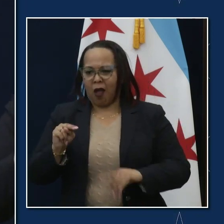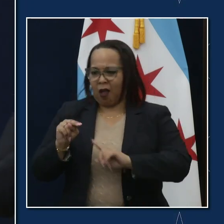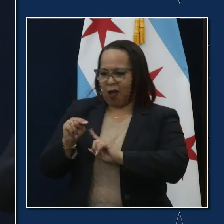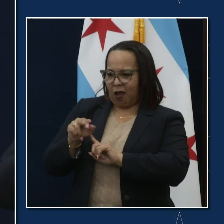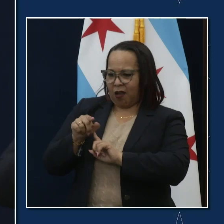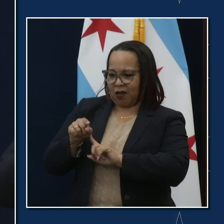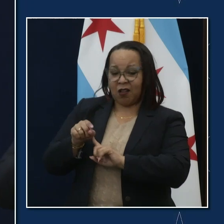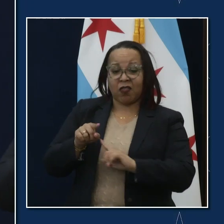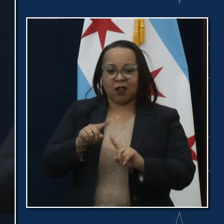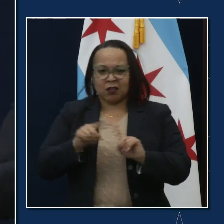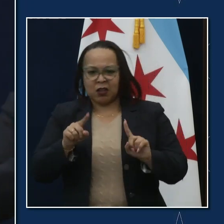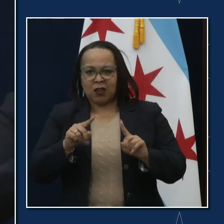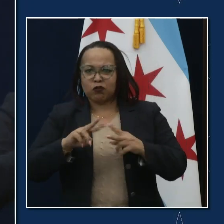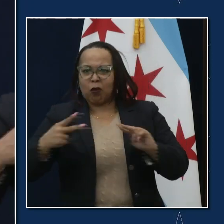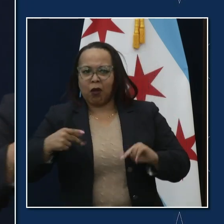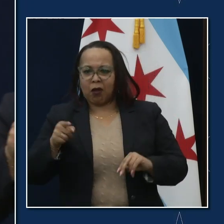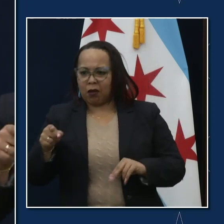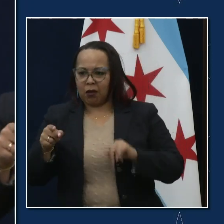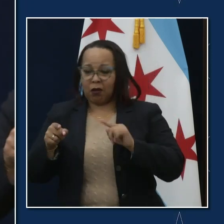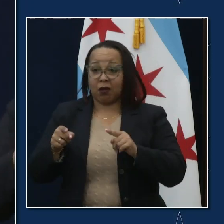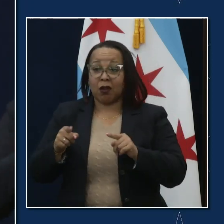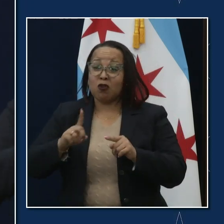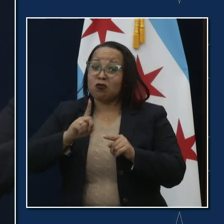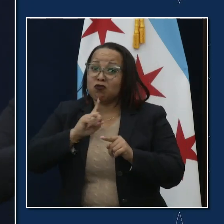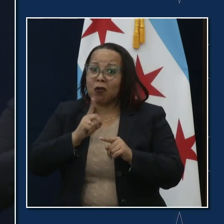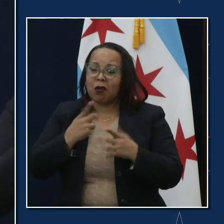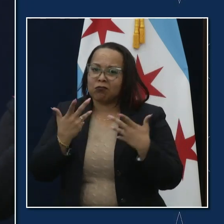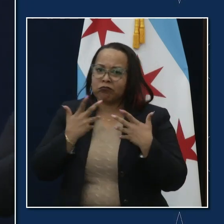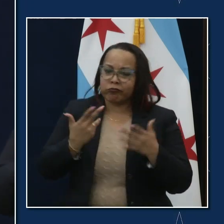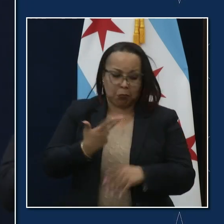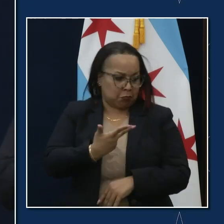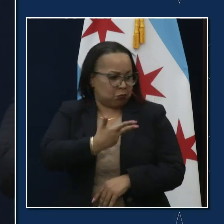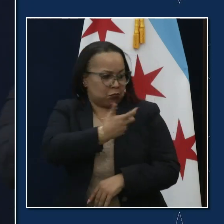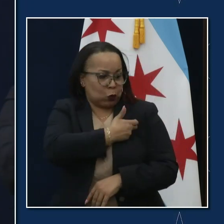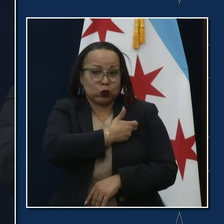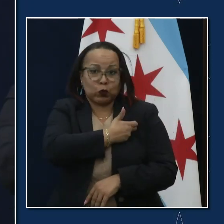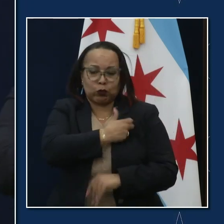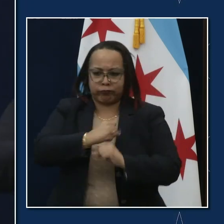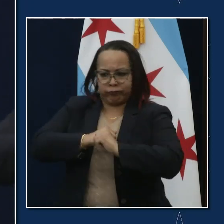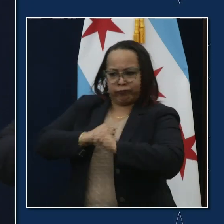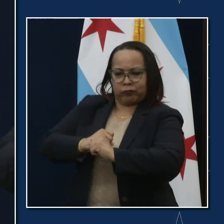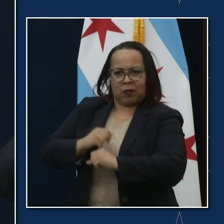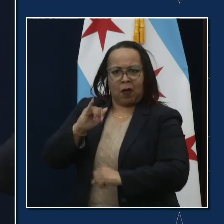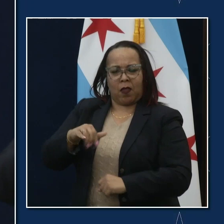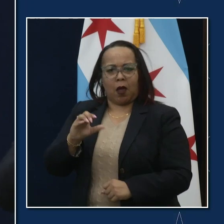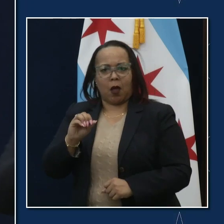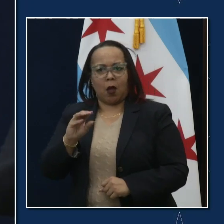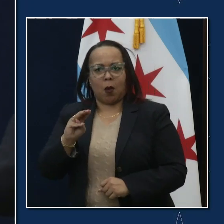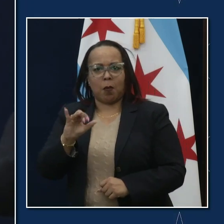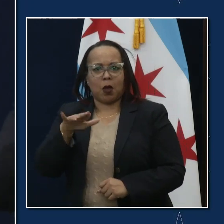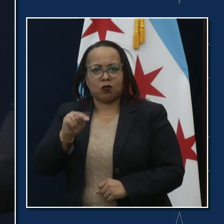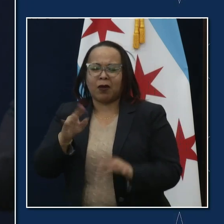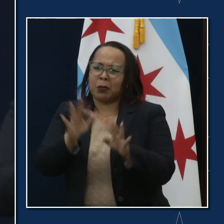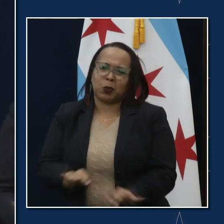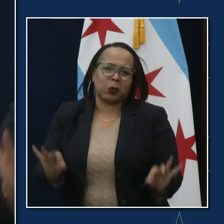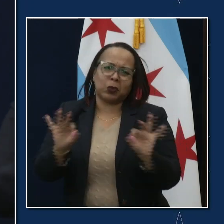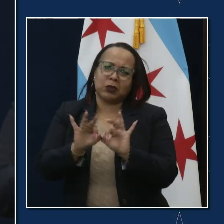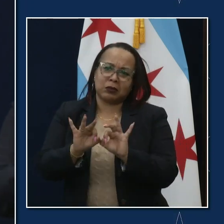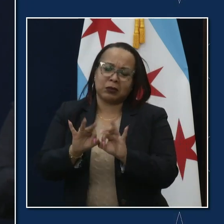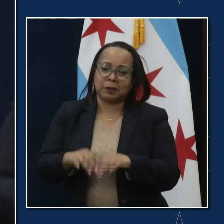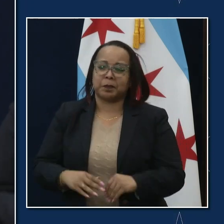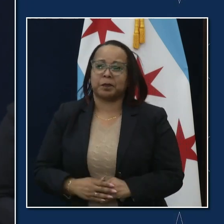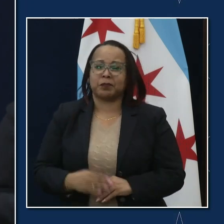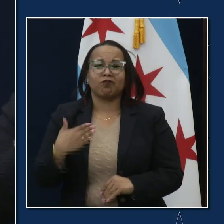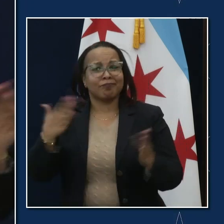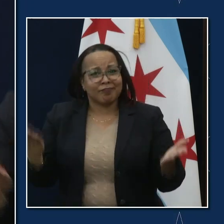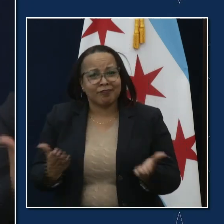or another. So getting this effective booster against Omicron is critically important. We